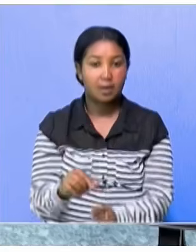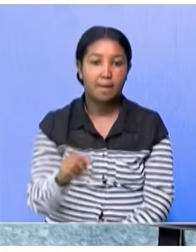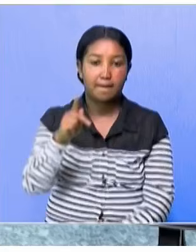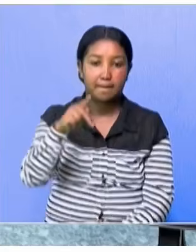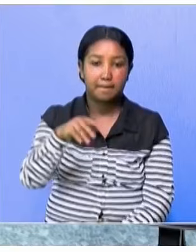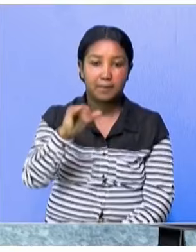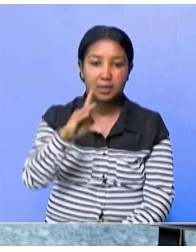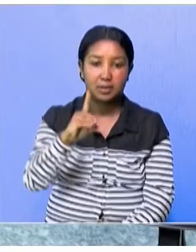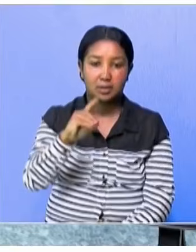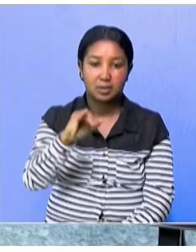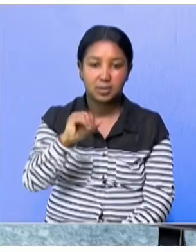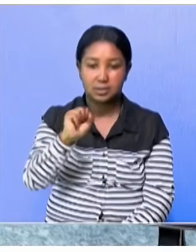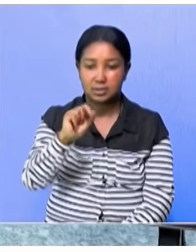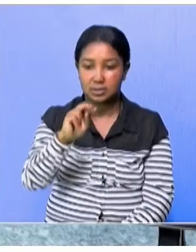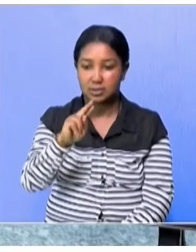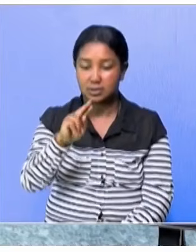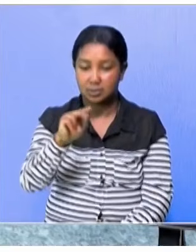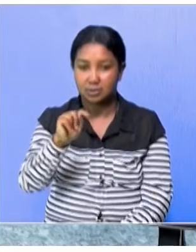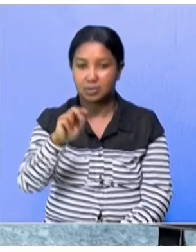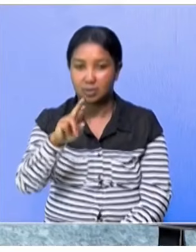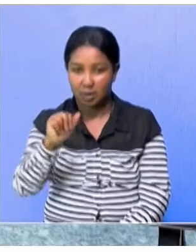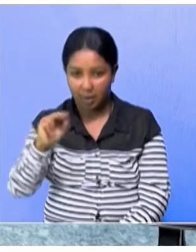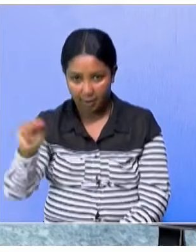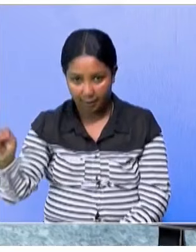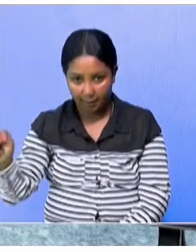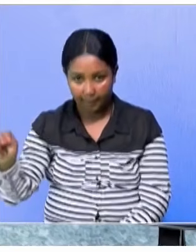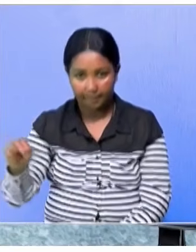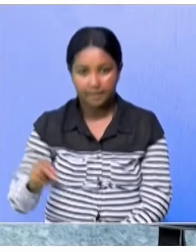pedestrians, so as to clear it for it,